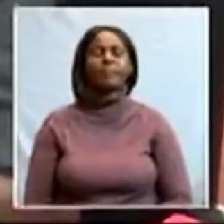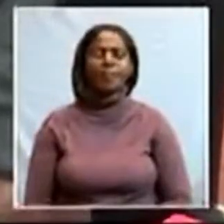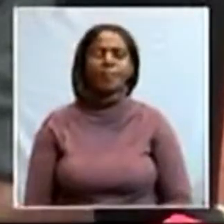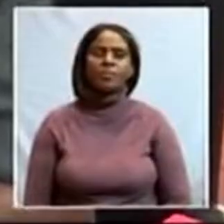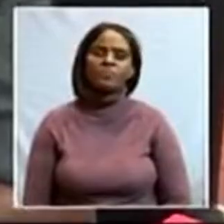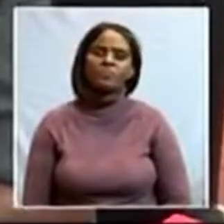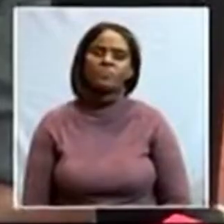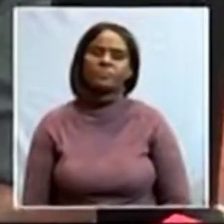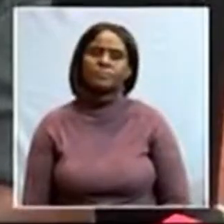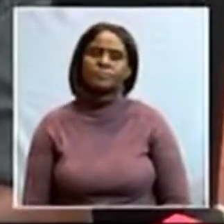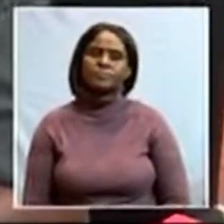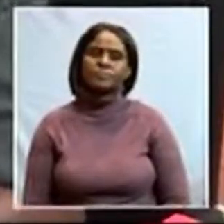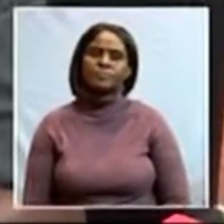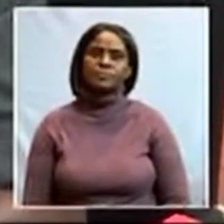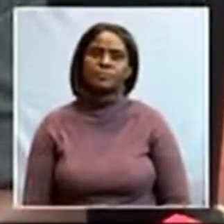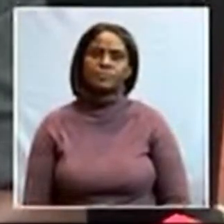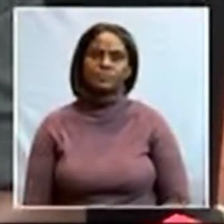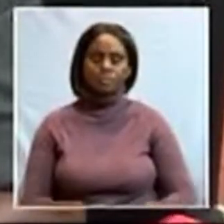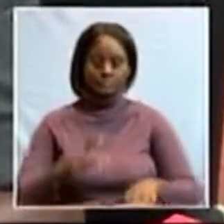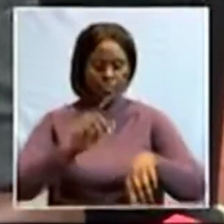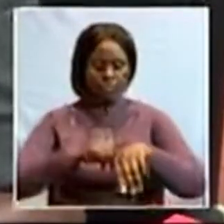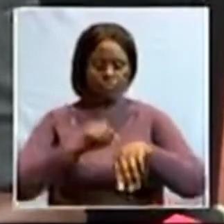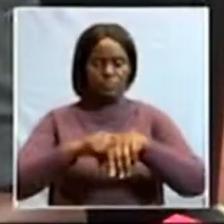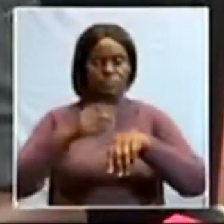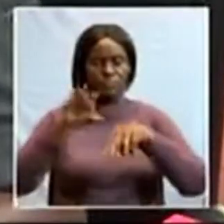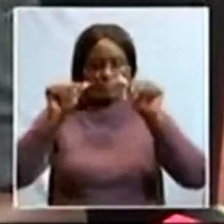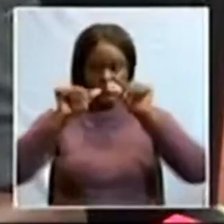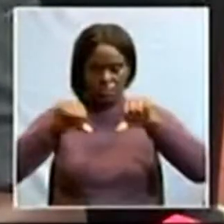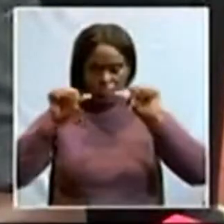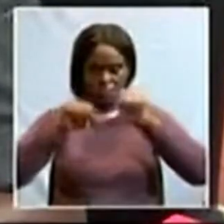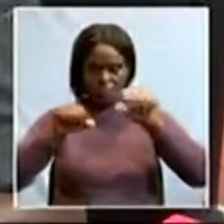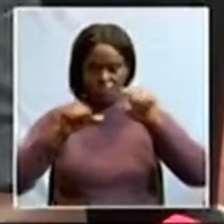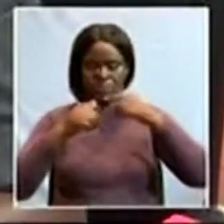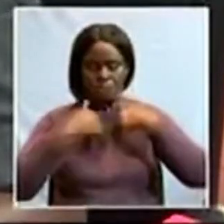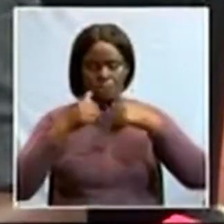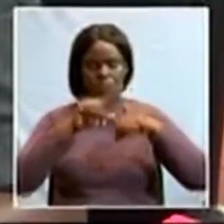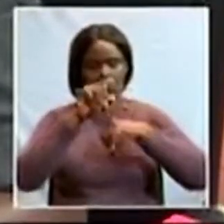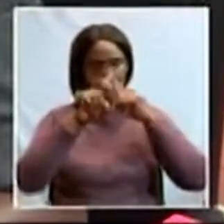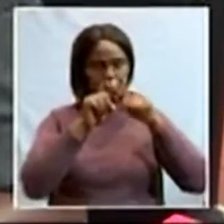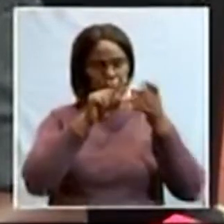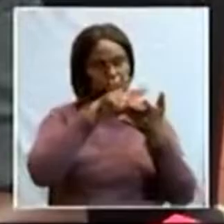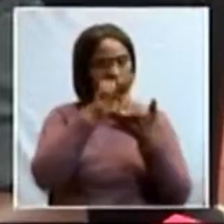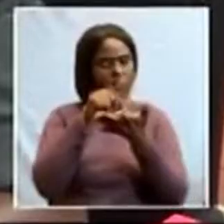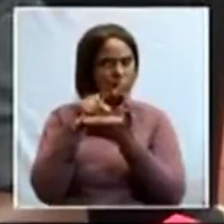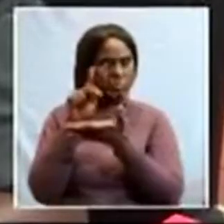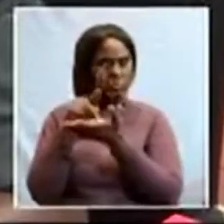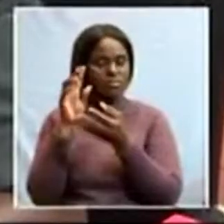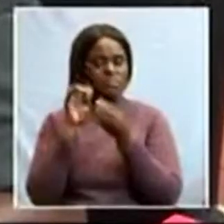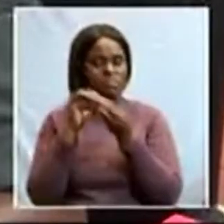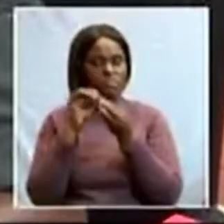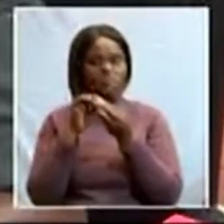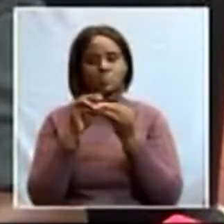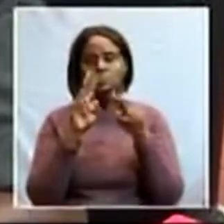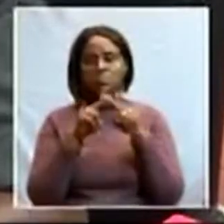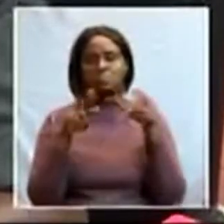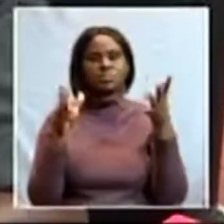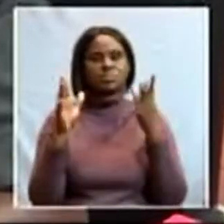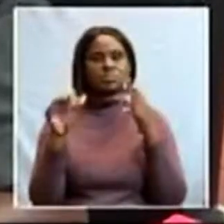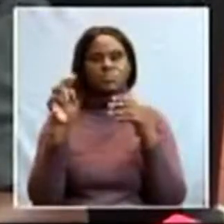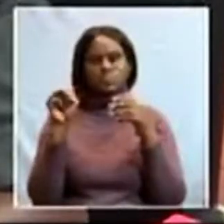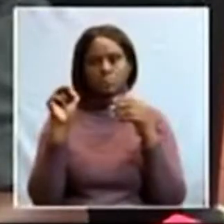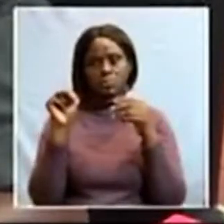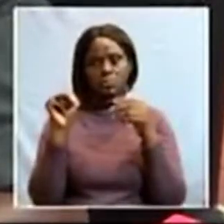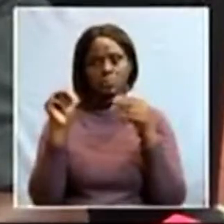Chair, during the time of audit, there were questionable payments of sitting allowances. Masaiti